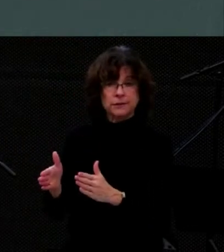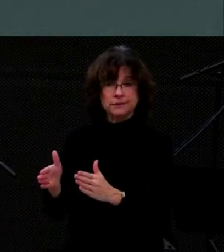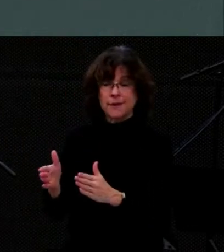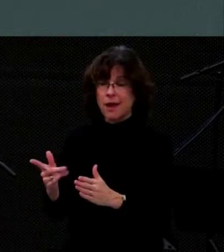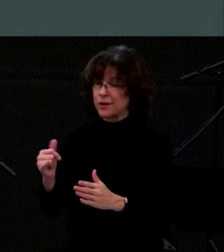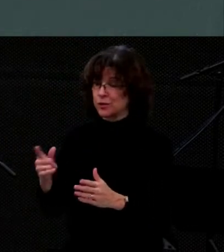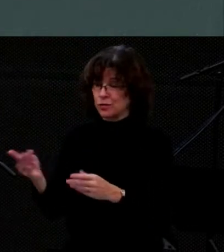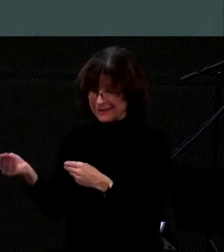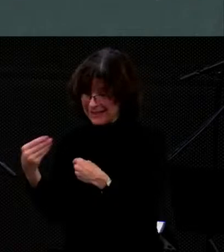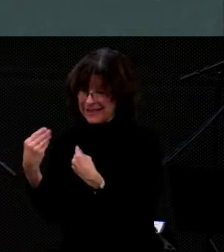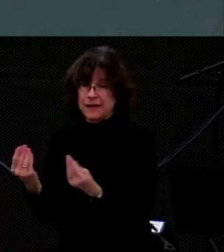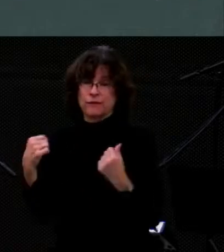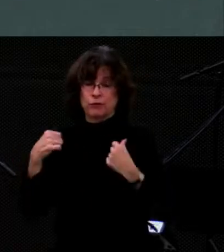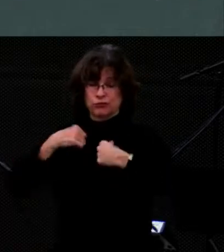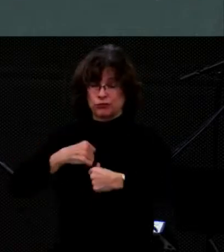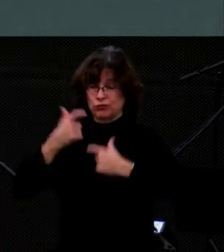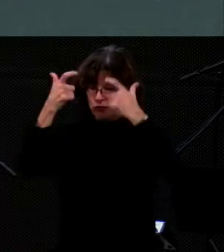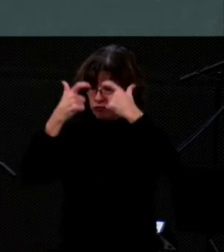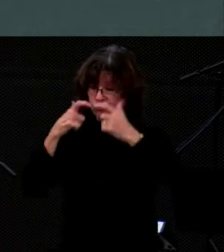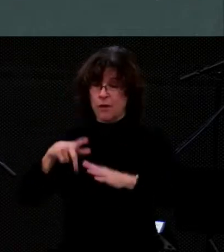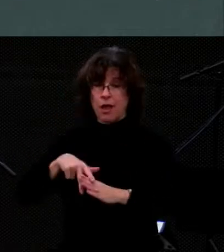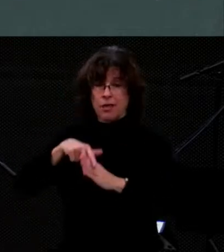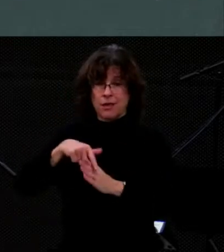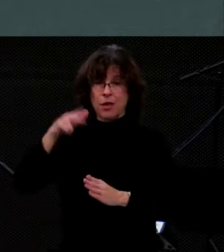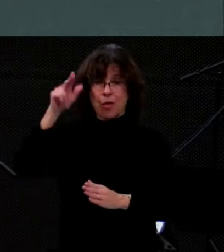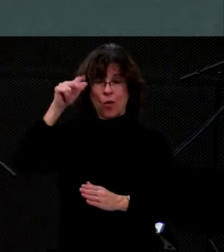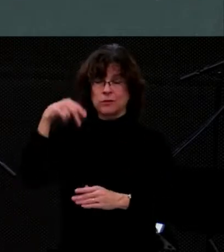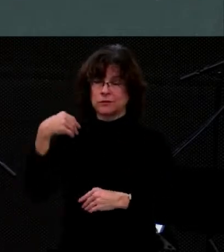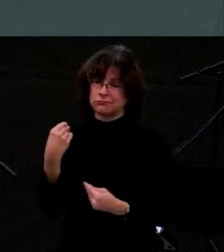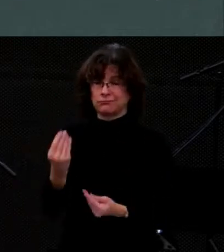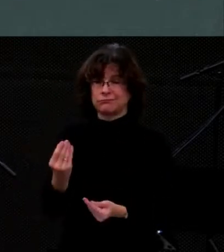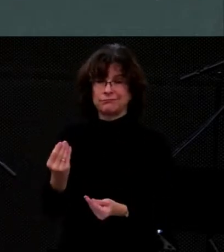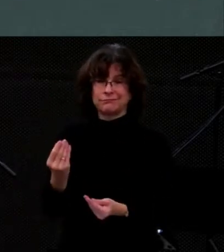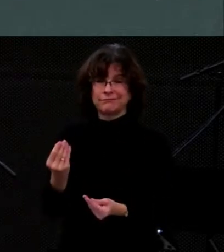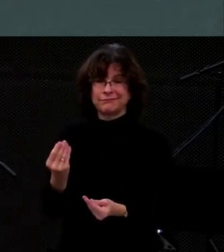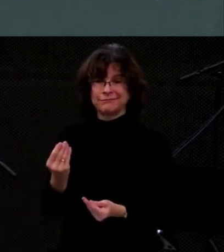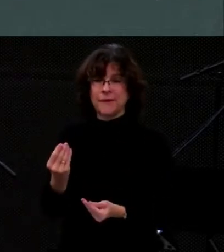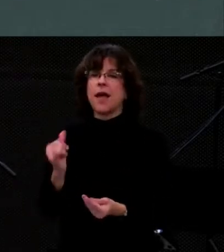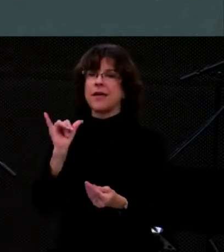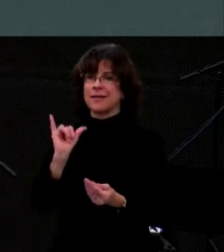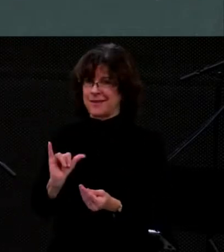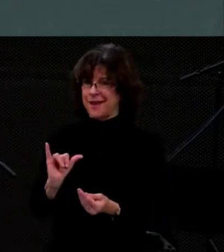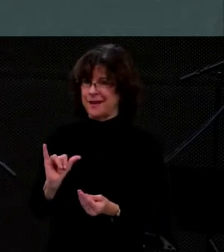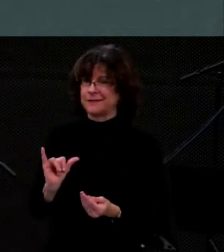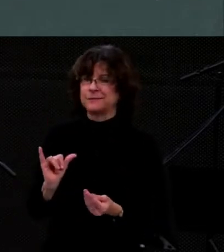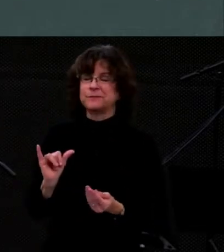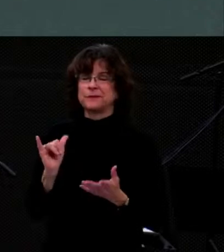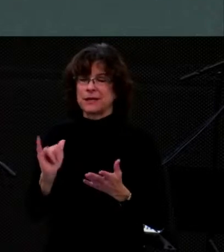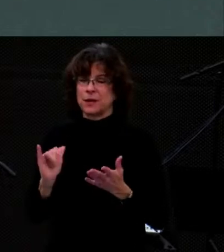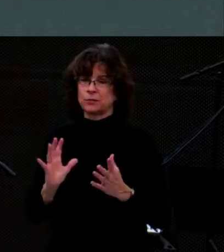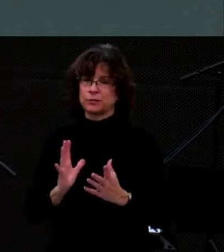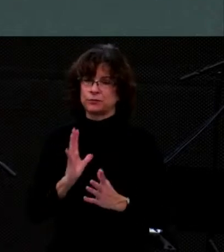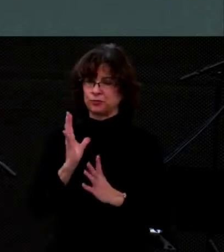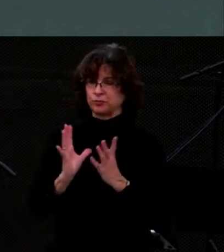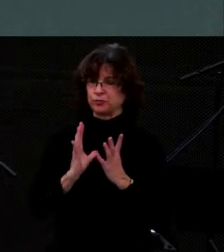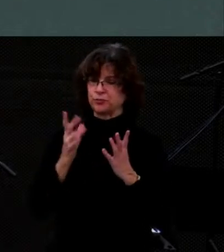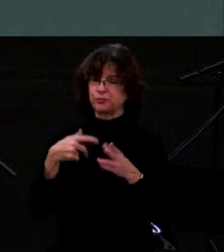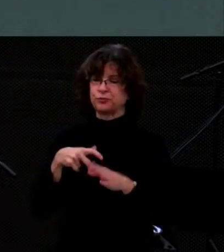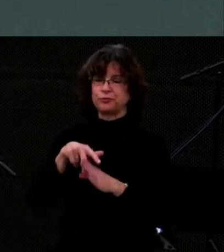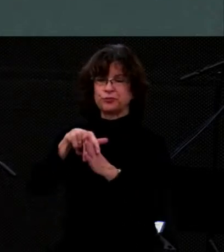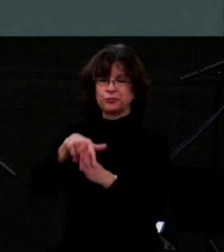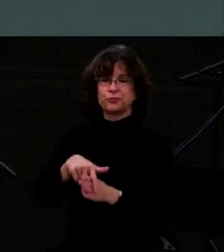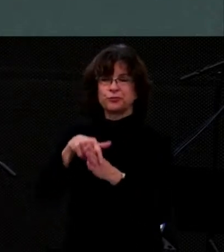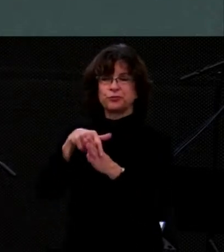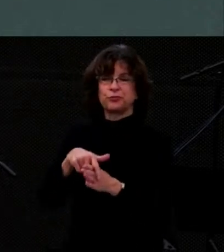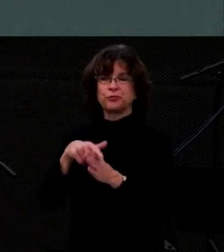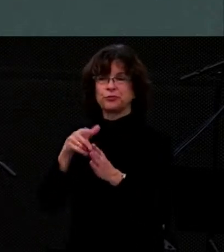be handed over to one of the king's most noble officials. Let them dress the man whom the king delights to honor." Let